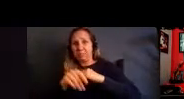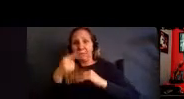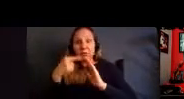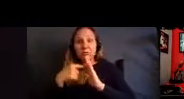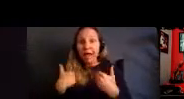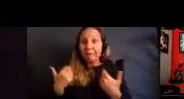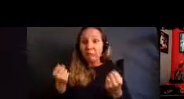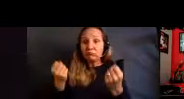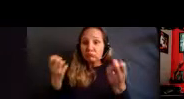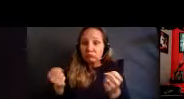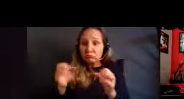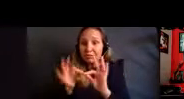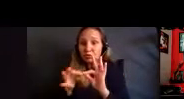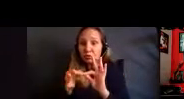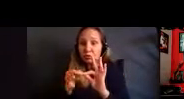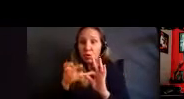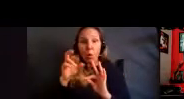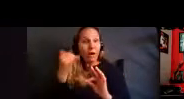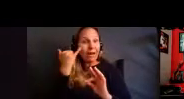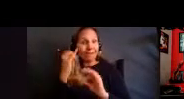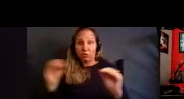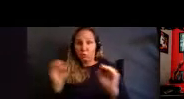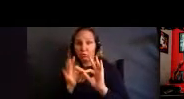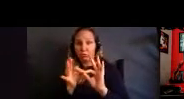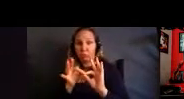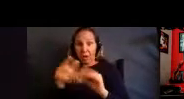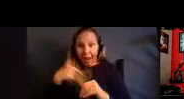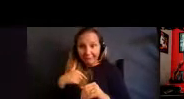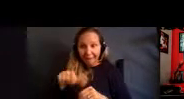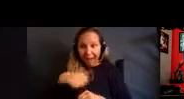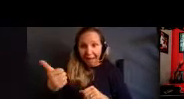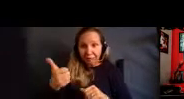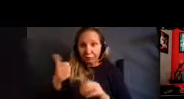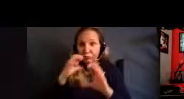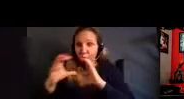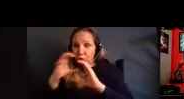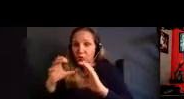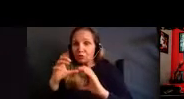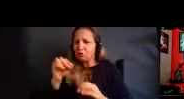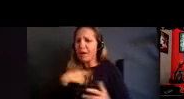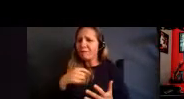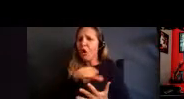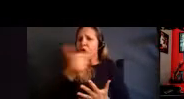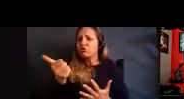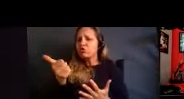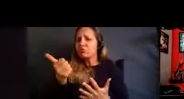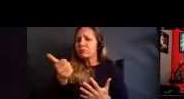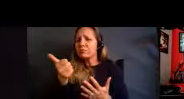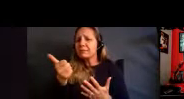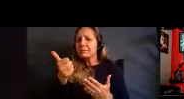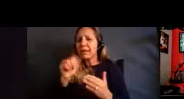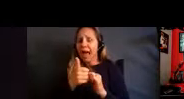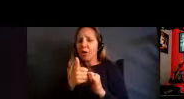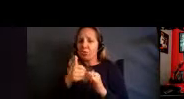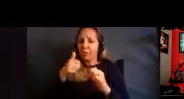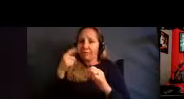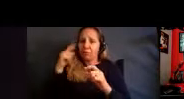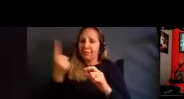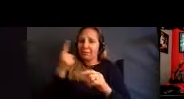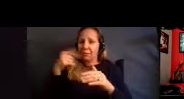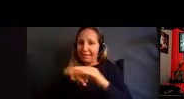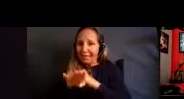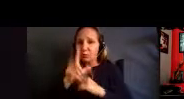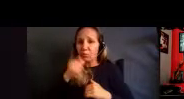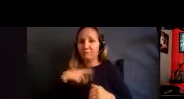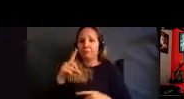or services that would replace an ASL interpreter? Do you have alternative formats? These kinds of things. So if you're a job seeker with a disability and